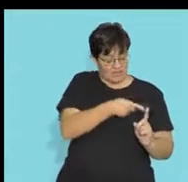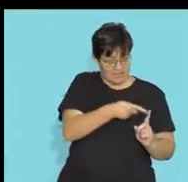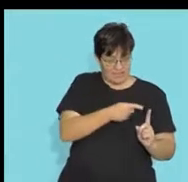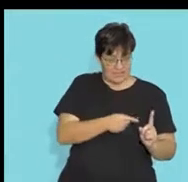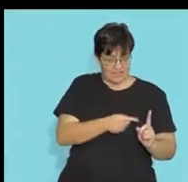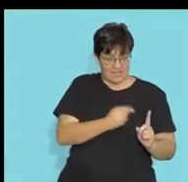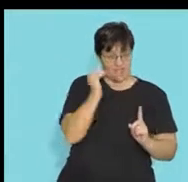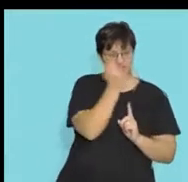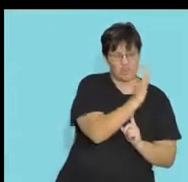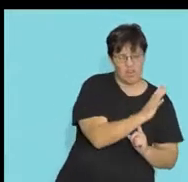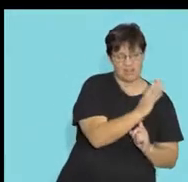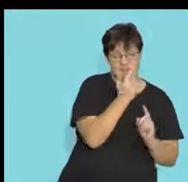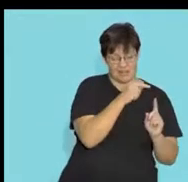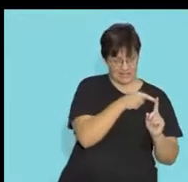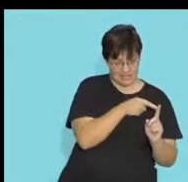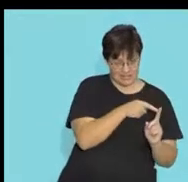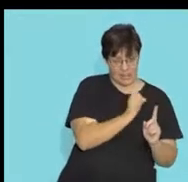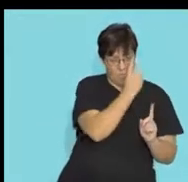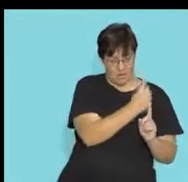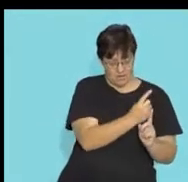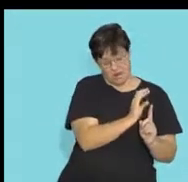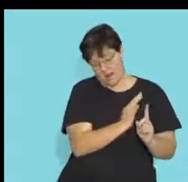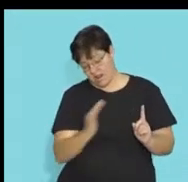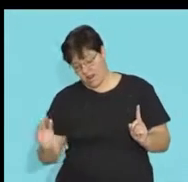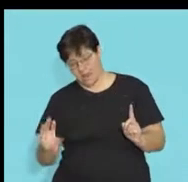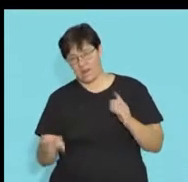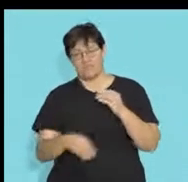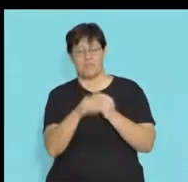food chain. So that's in relation to the first step.